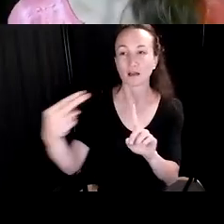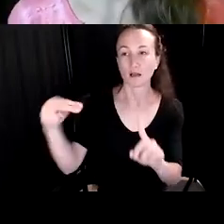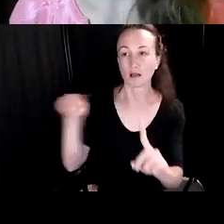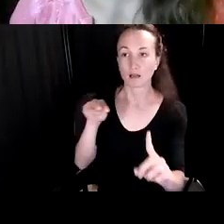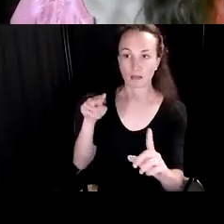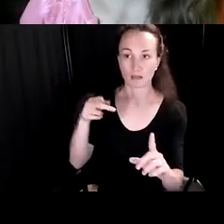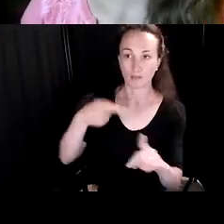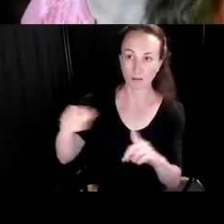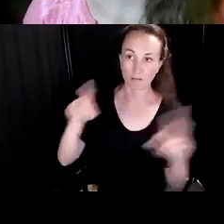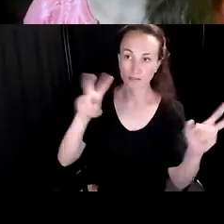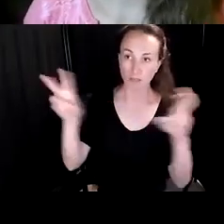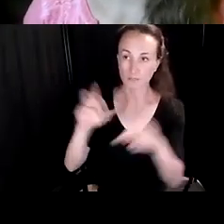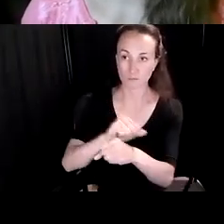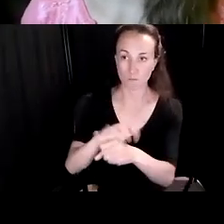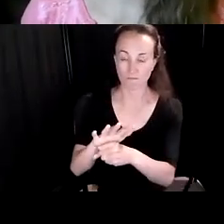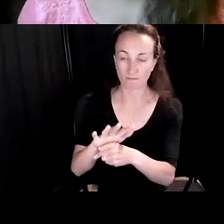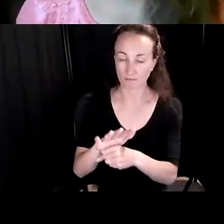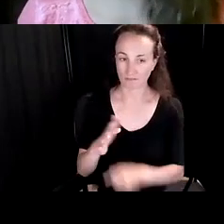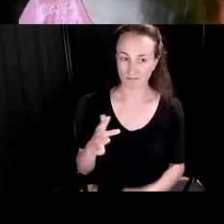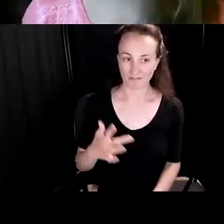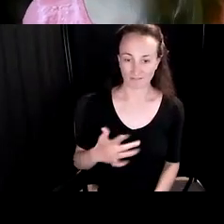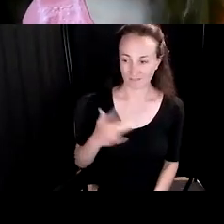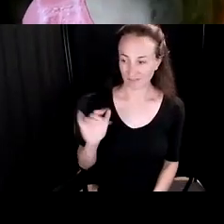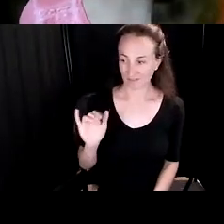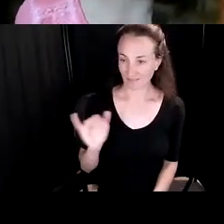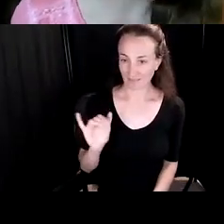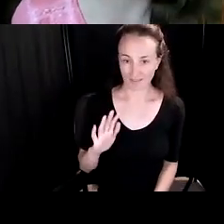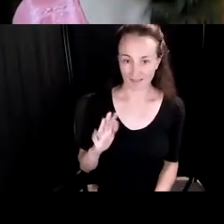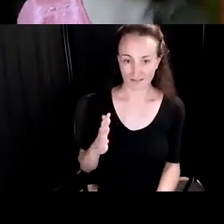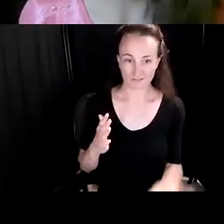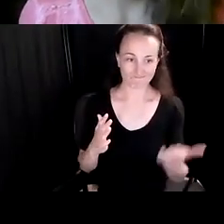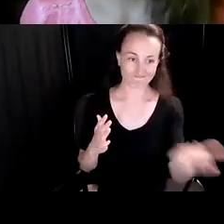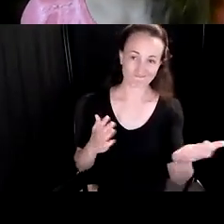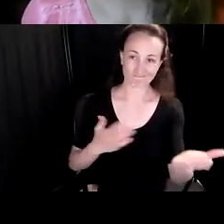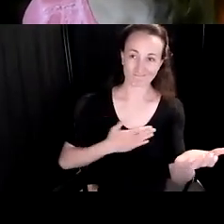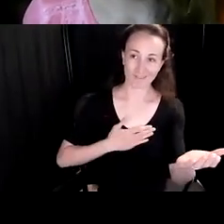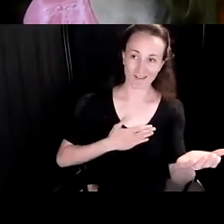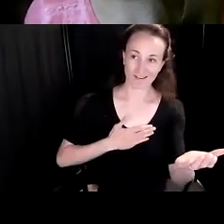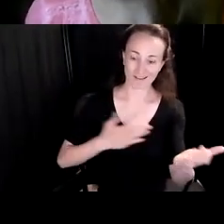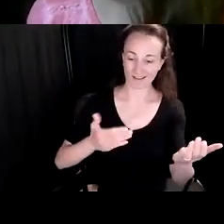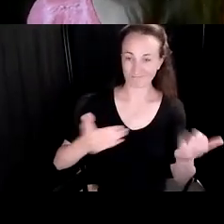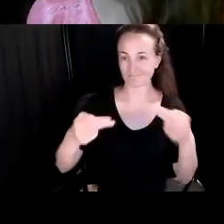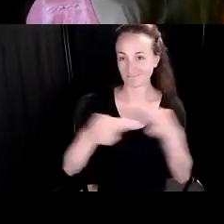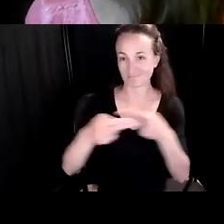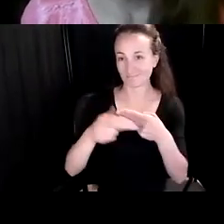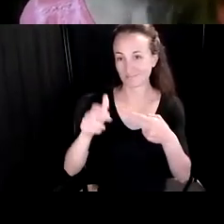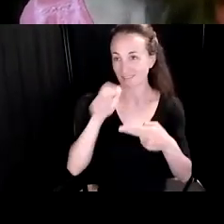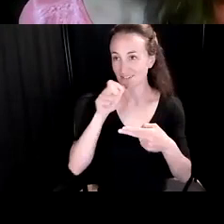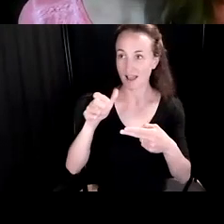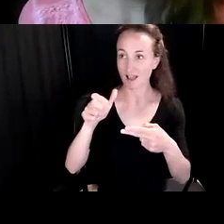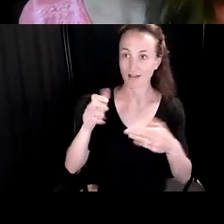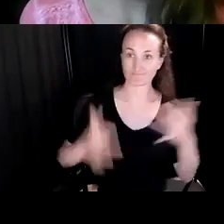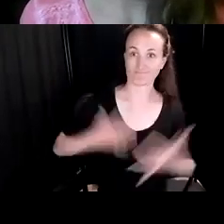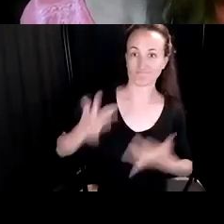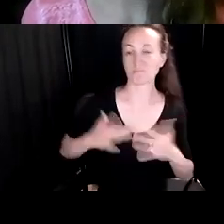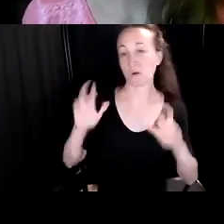COVID. I was feeling like my slides today are kind of anticlimactic, but hopefully you'll get something out of them. So